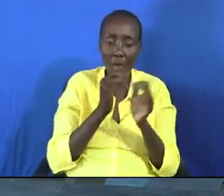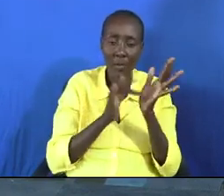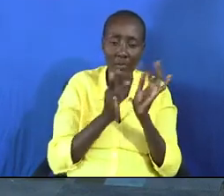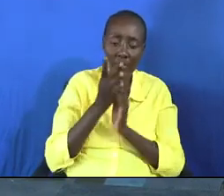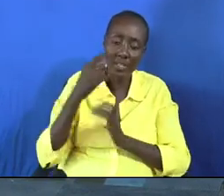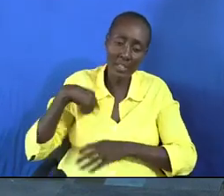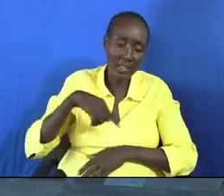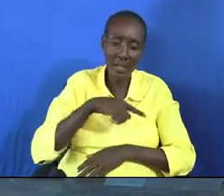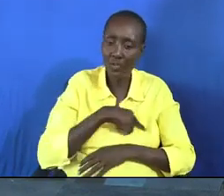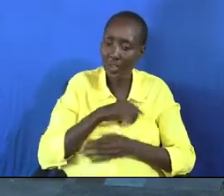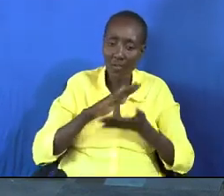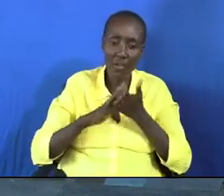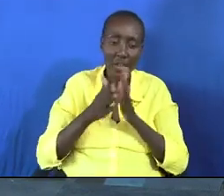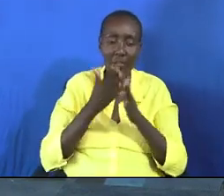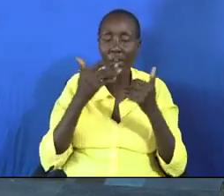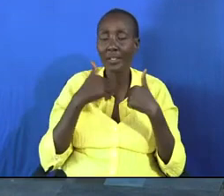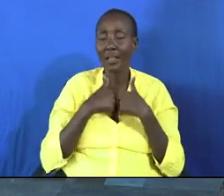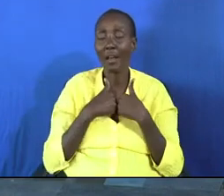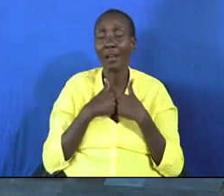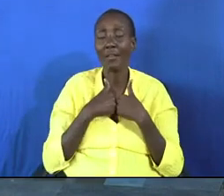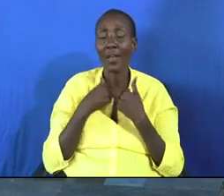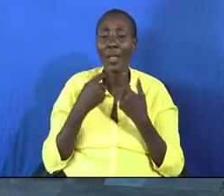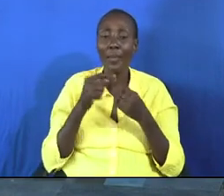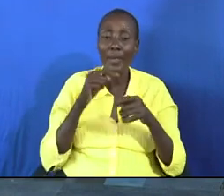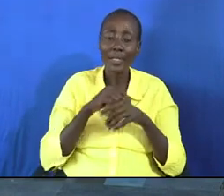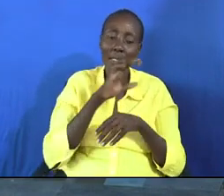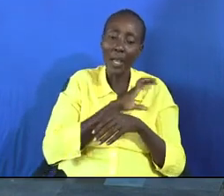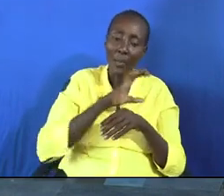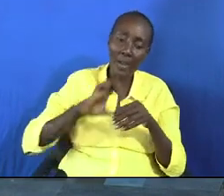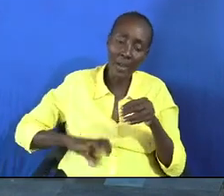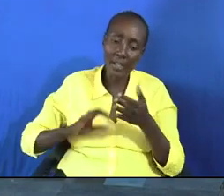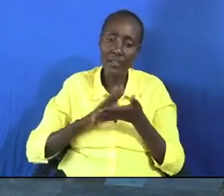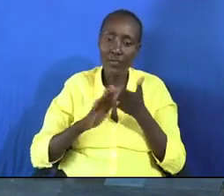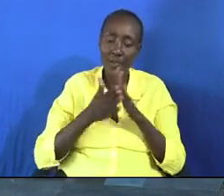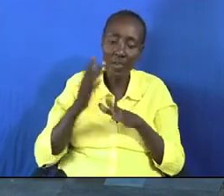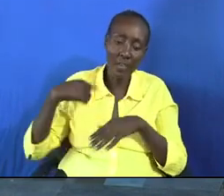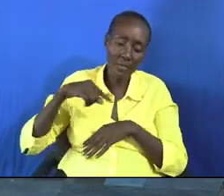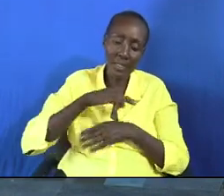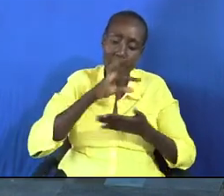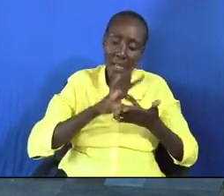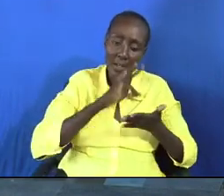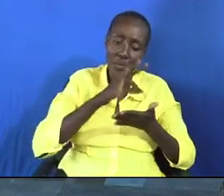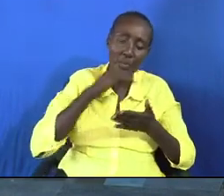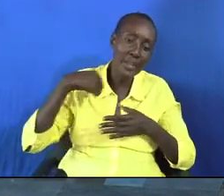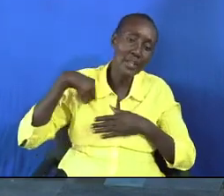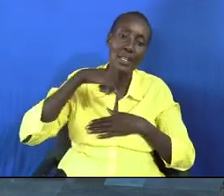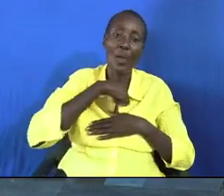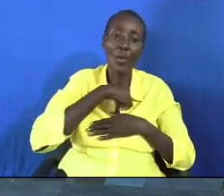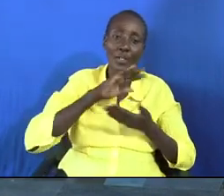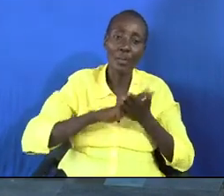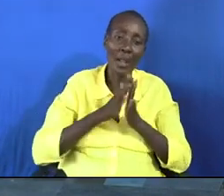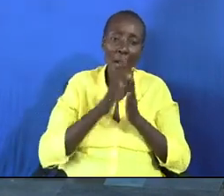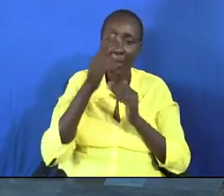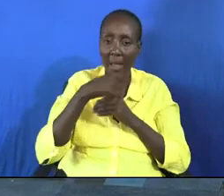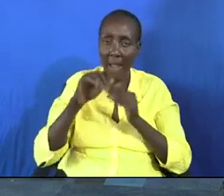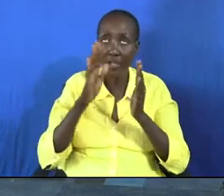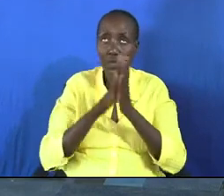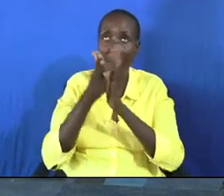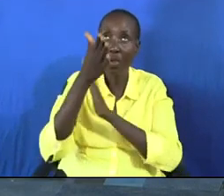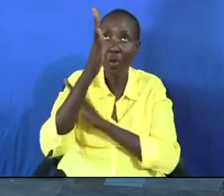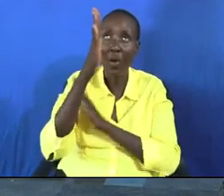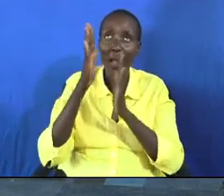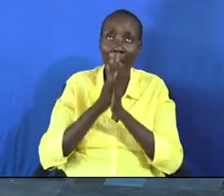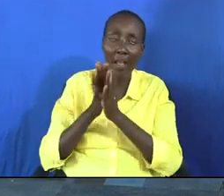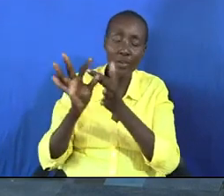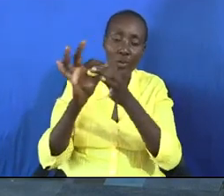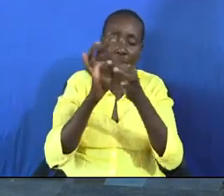we are forgiven. But when Christ forgives us, our spirit is made right with God and is